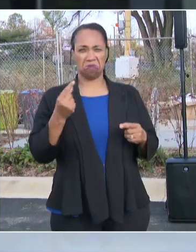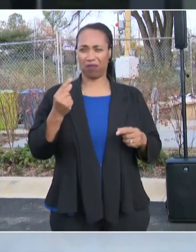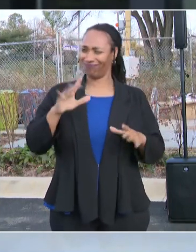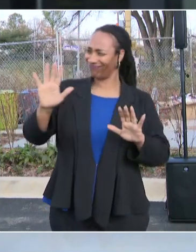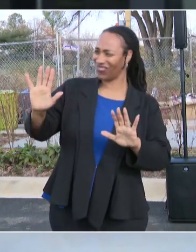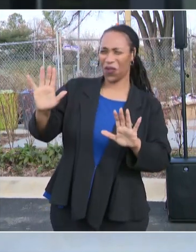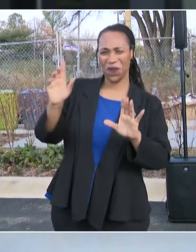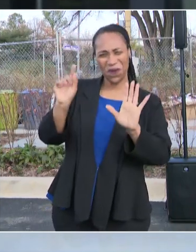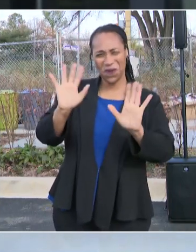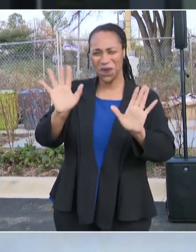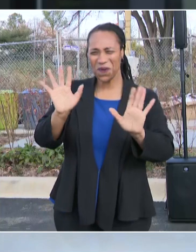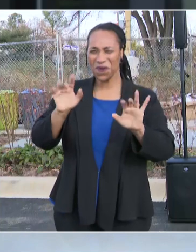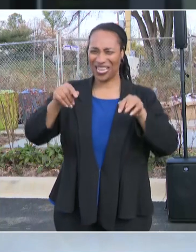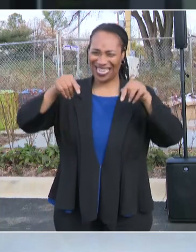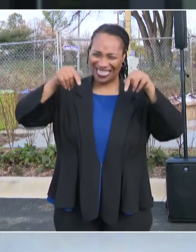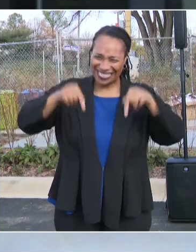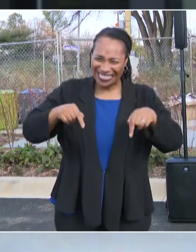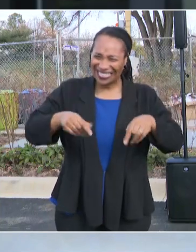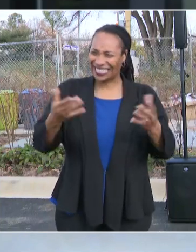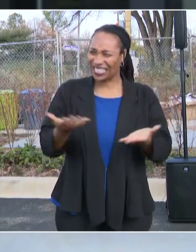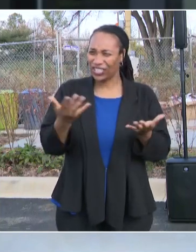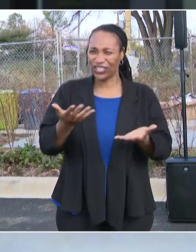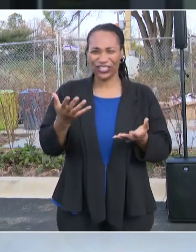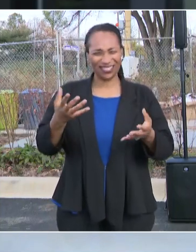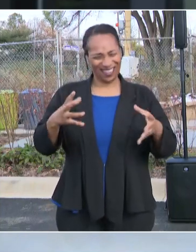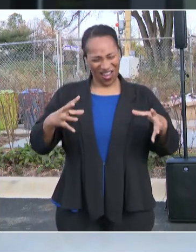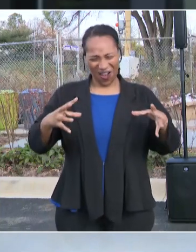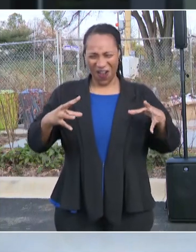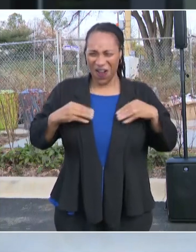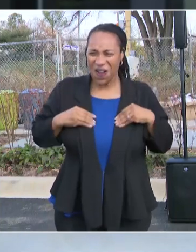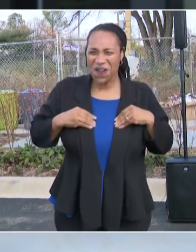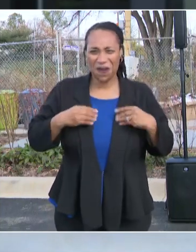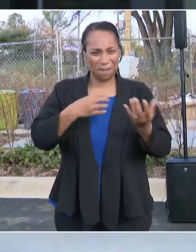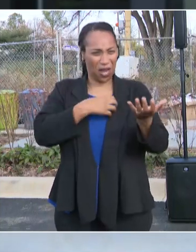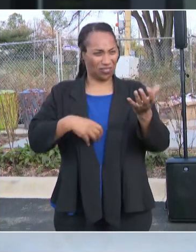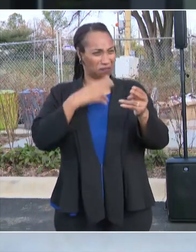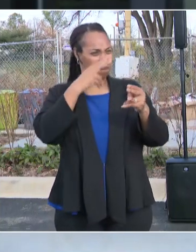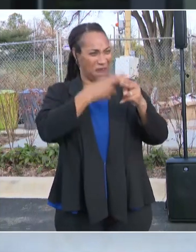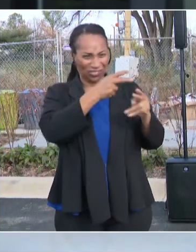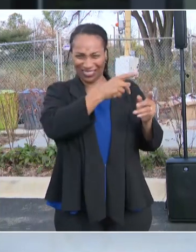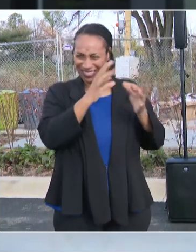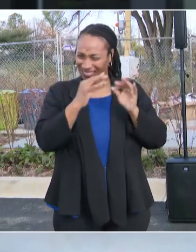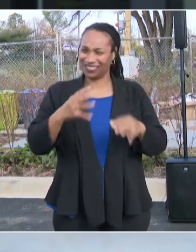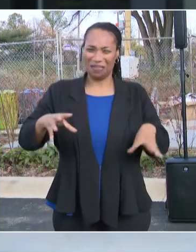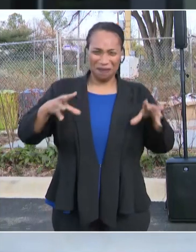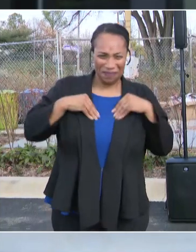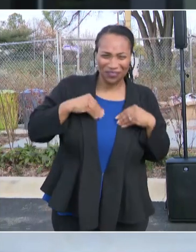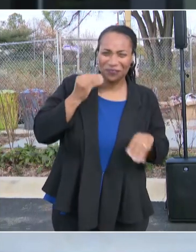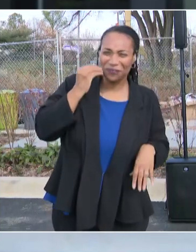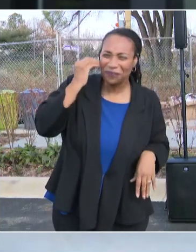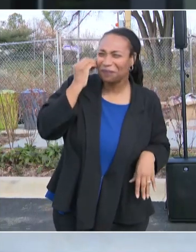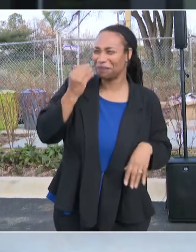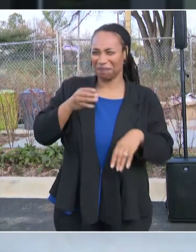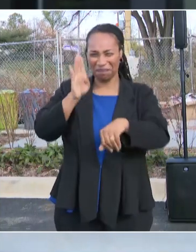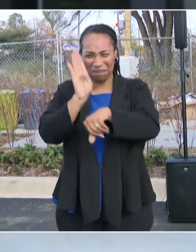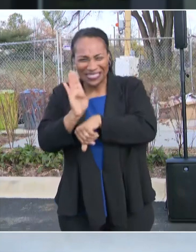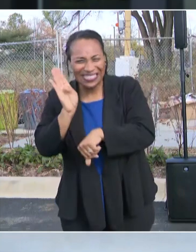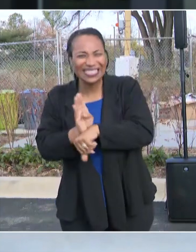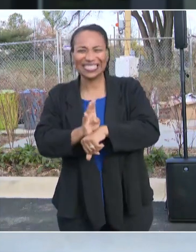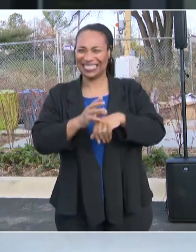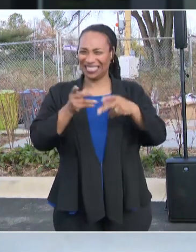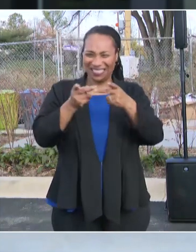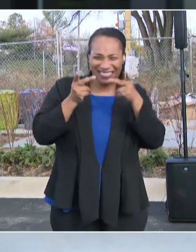not just to rent, but to own our own businesses, our own homes, and to fight for equity and inclusion right here in our great city, the great Washington, D.C.